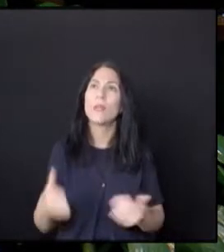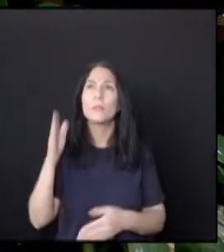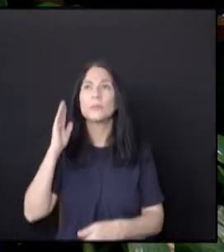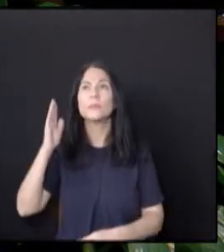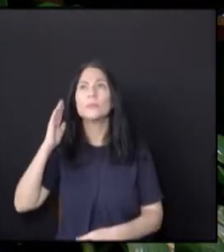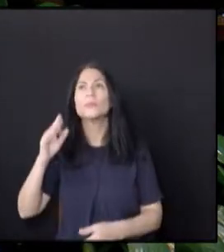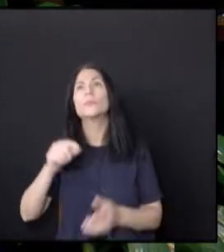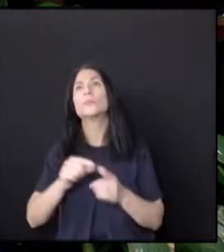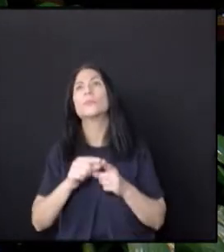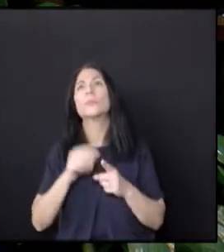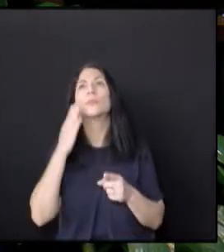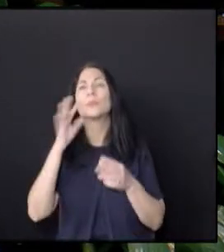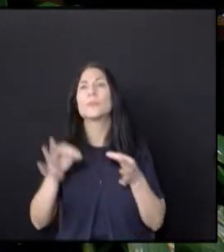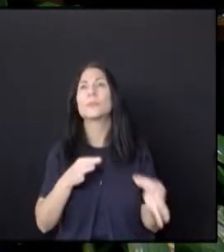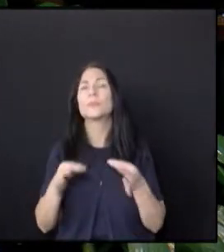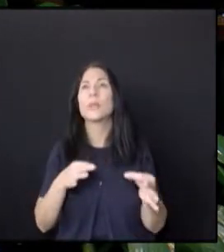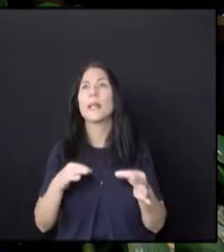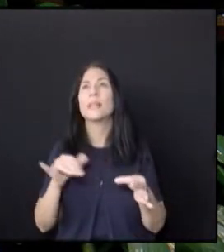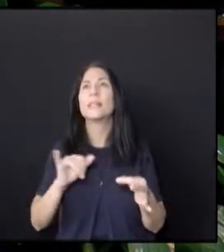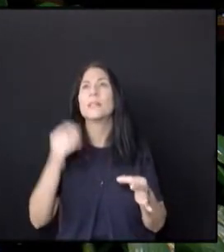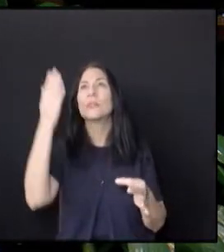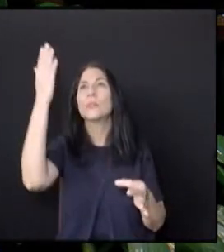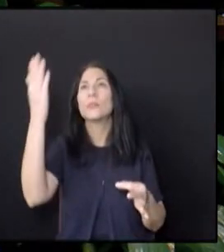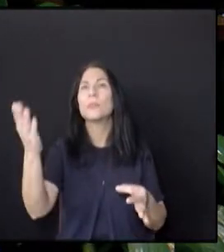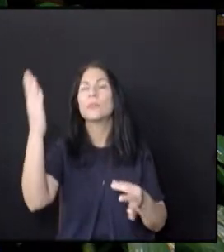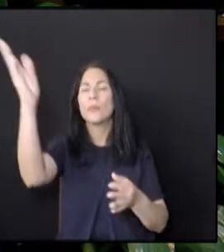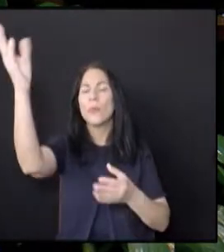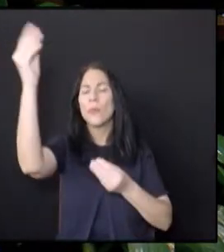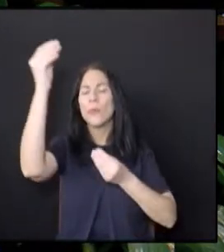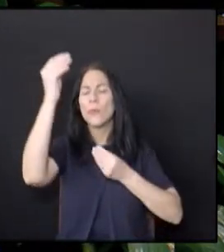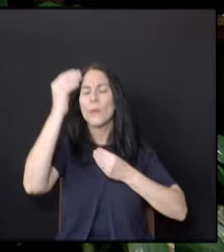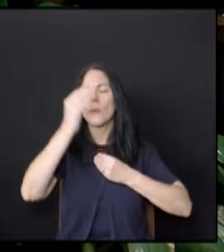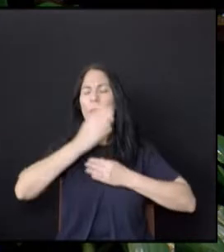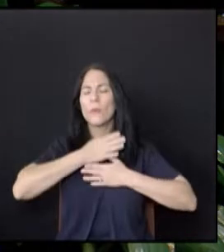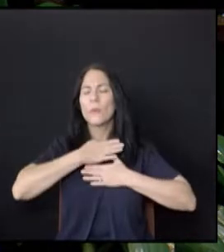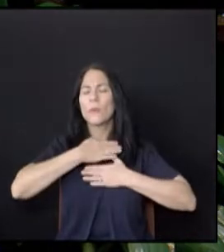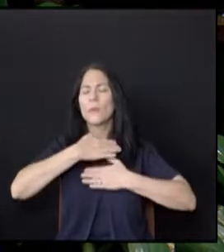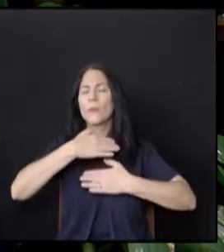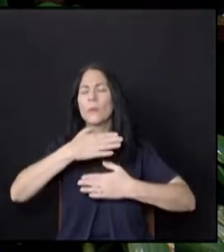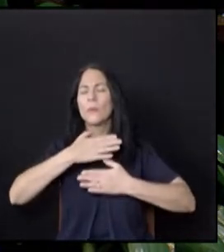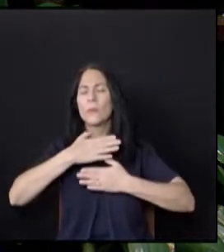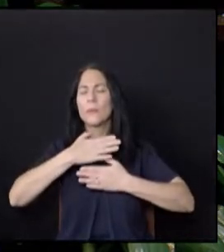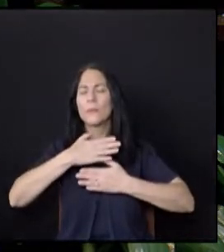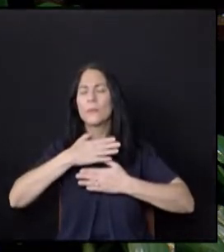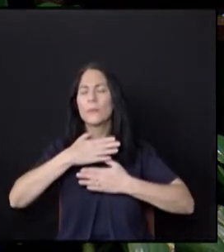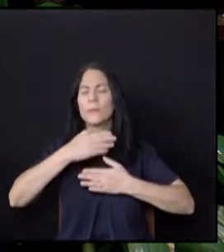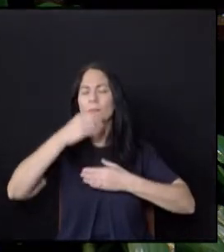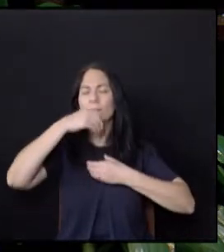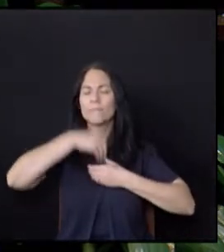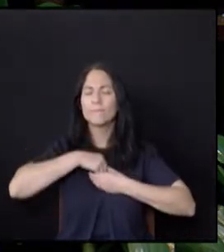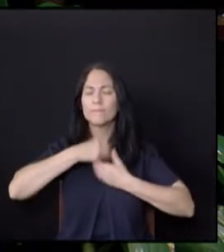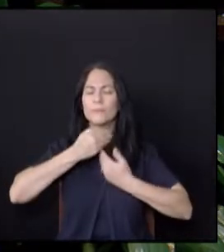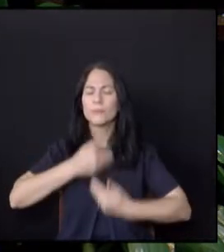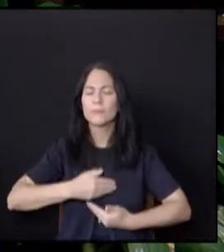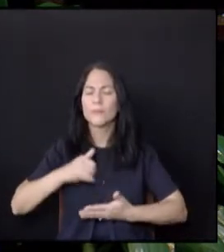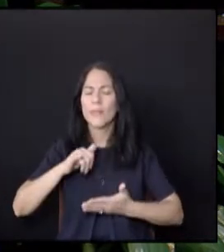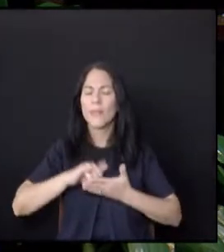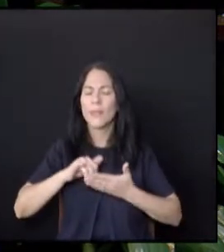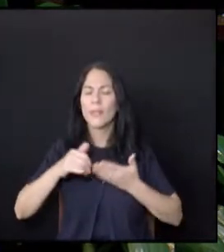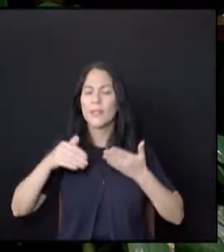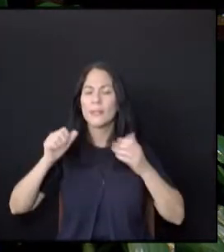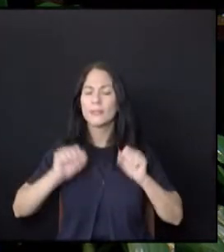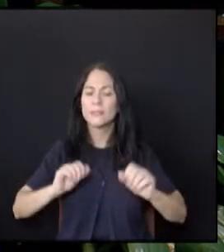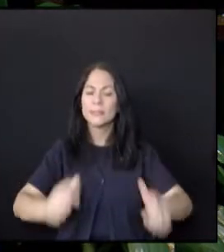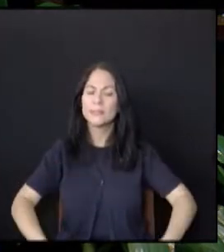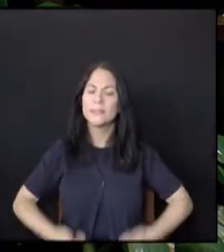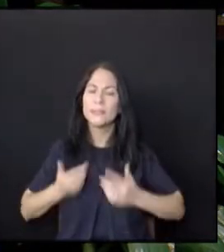express as you breathe them into us so that they may live through us.